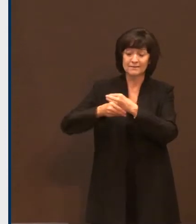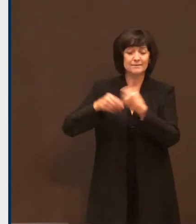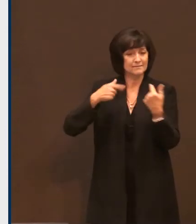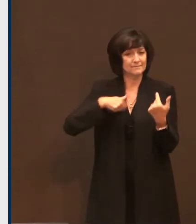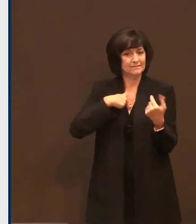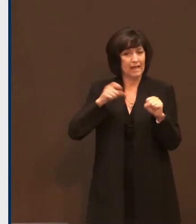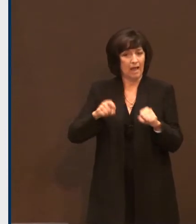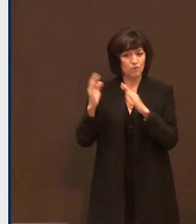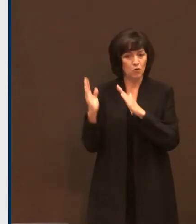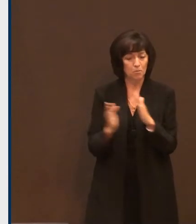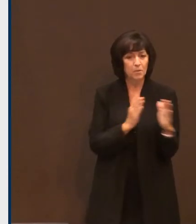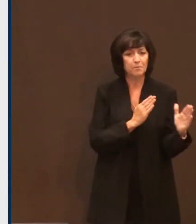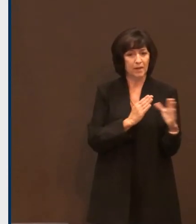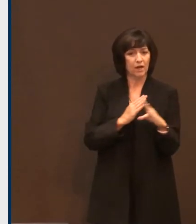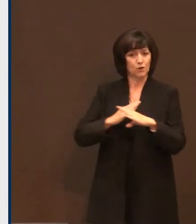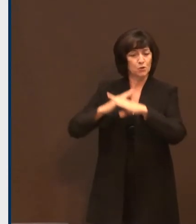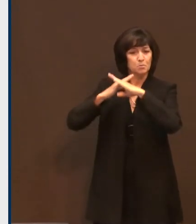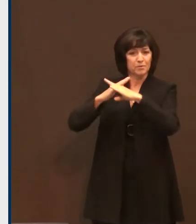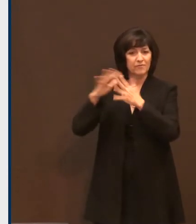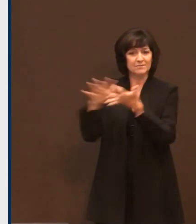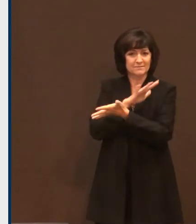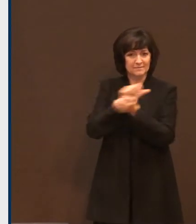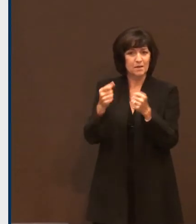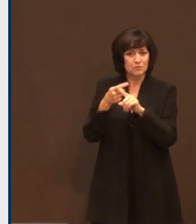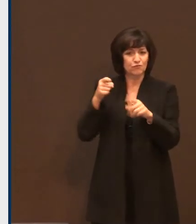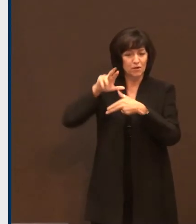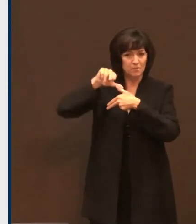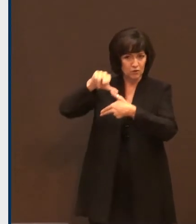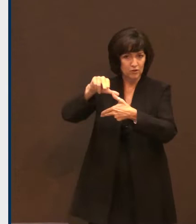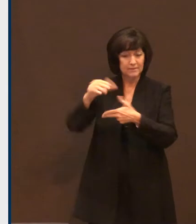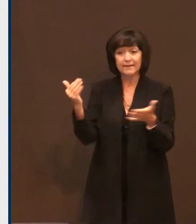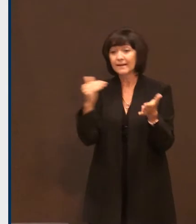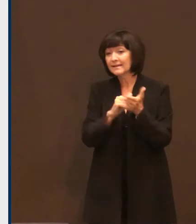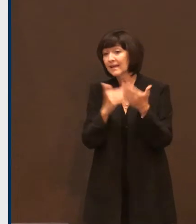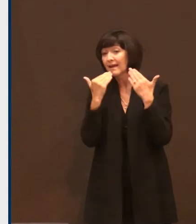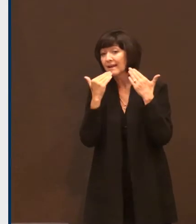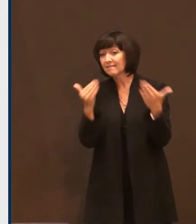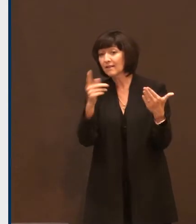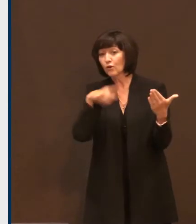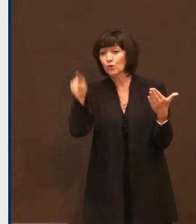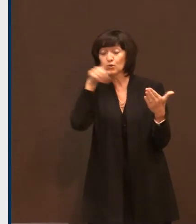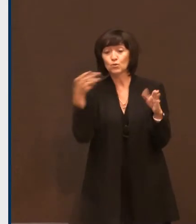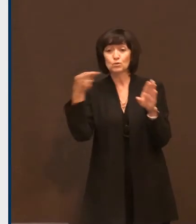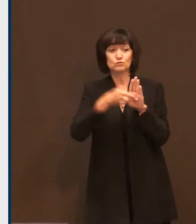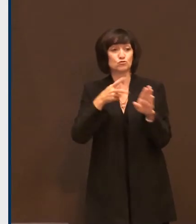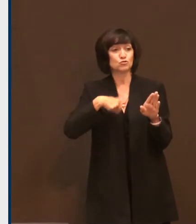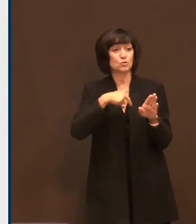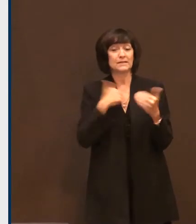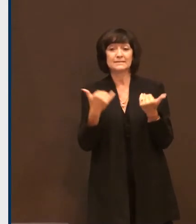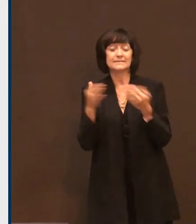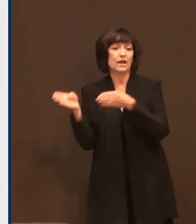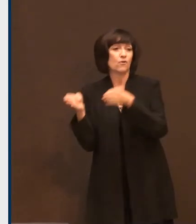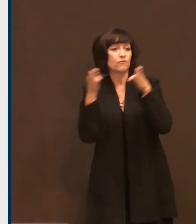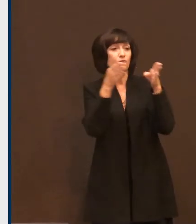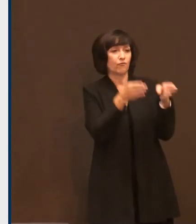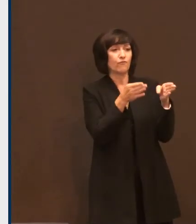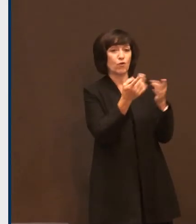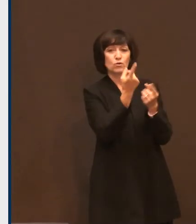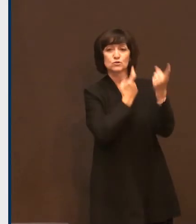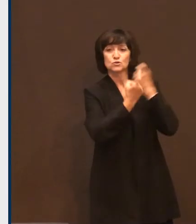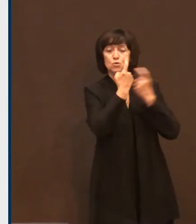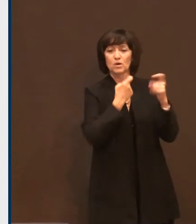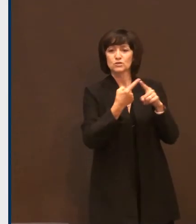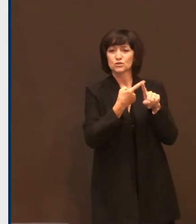that period of time. So again, thank you all for joining us today. We've got some questions from the media. I see Meredith here.